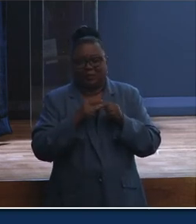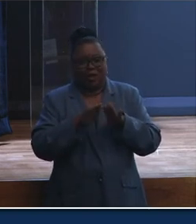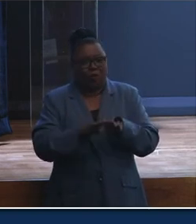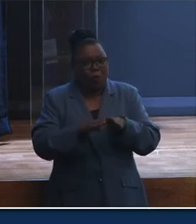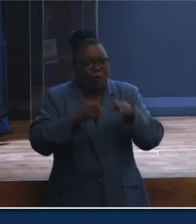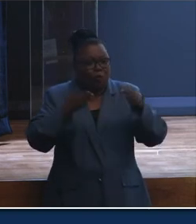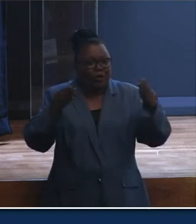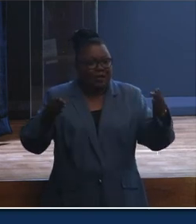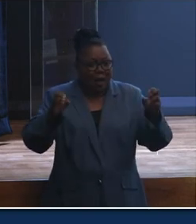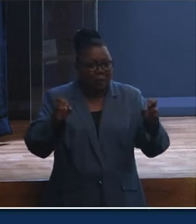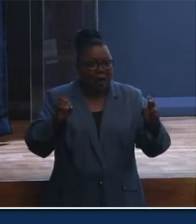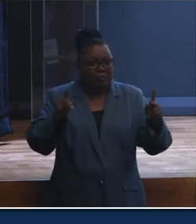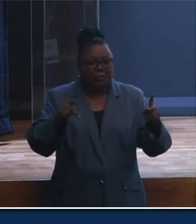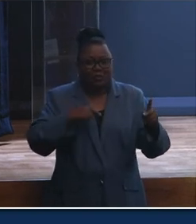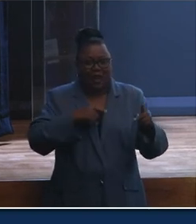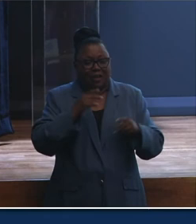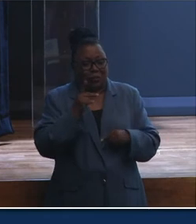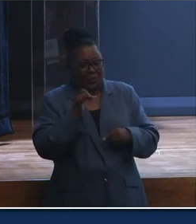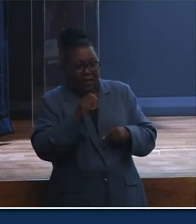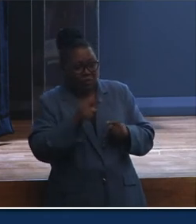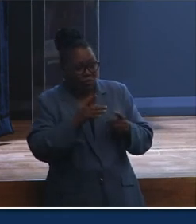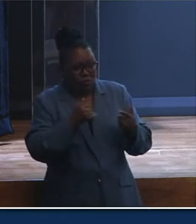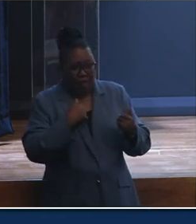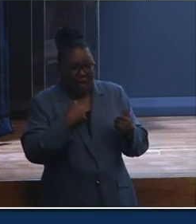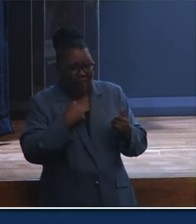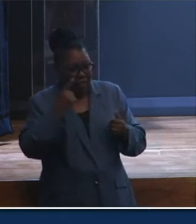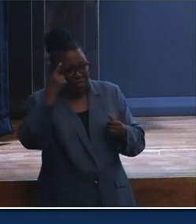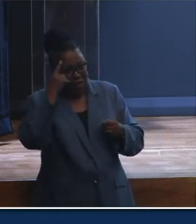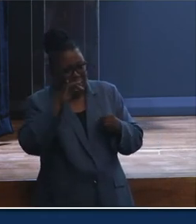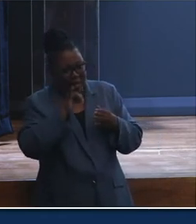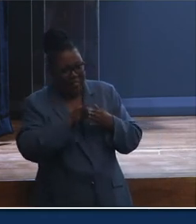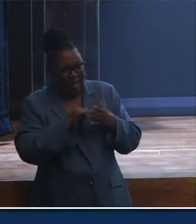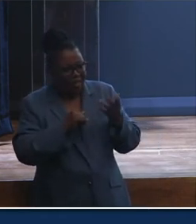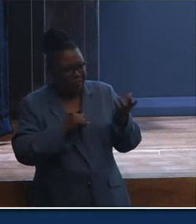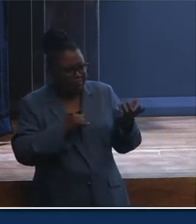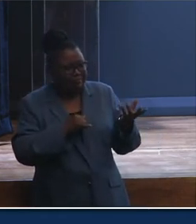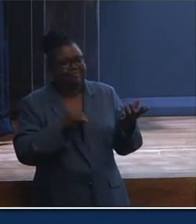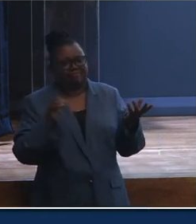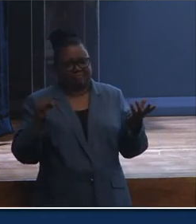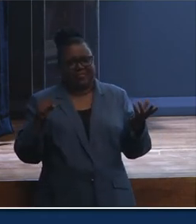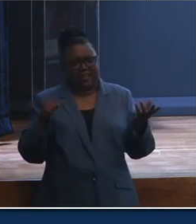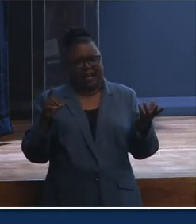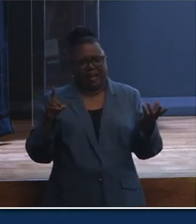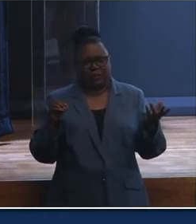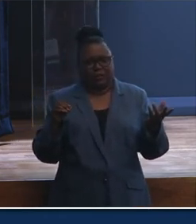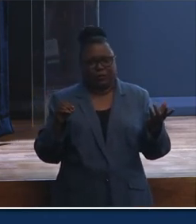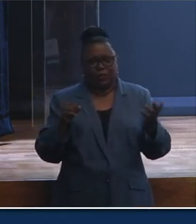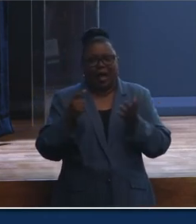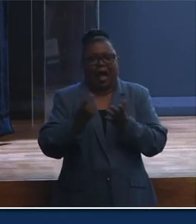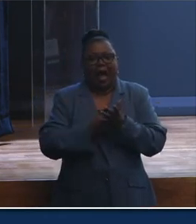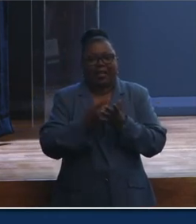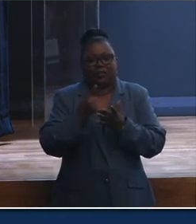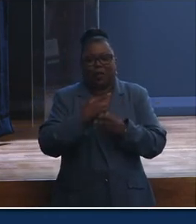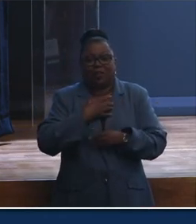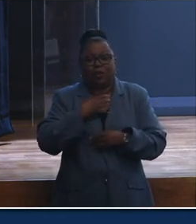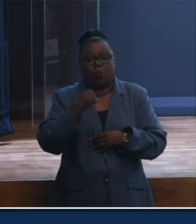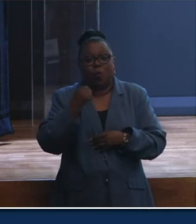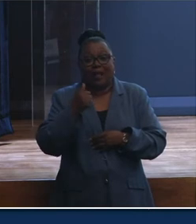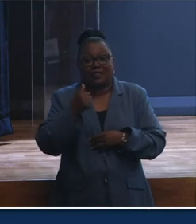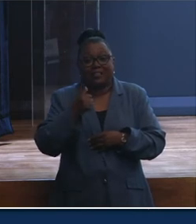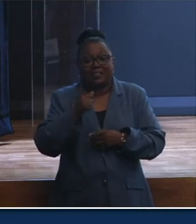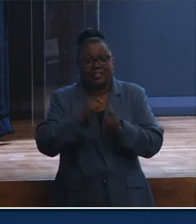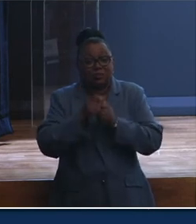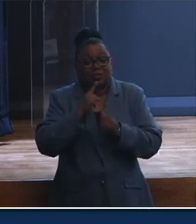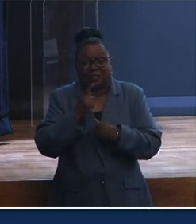opening up opportunity. I don't know, Kemble, if you have a thought about that. Yeah, I do. Hockey's one of the whitest sports that